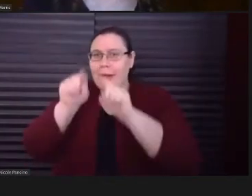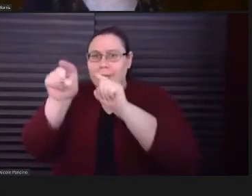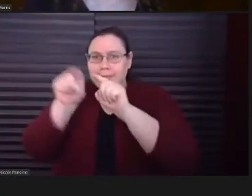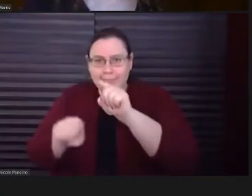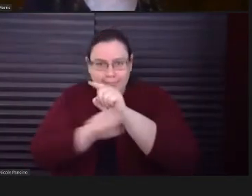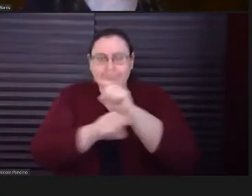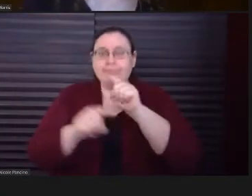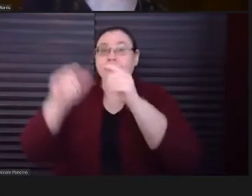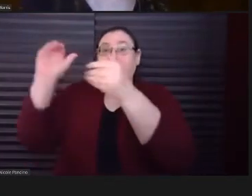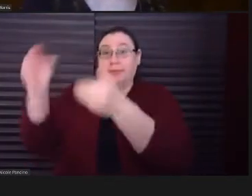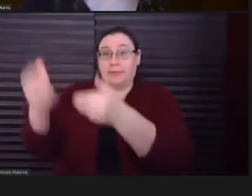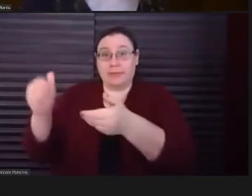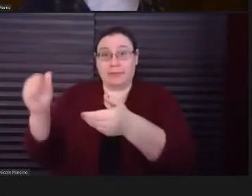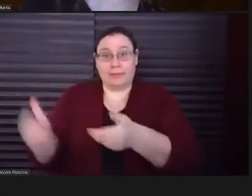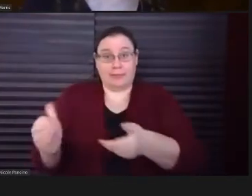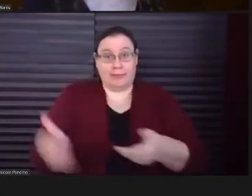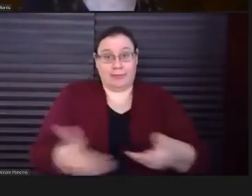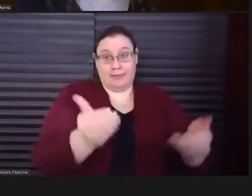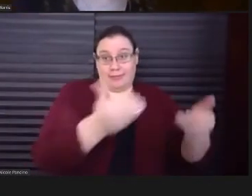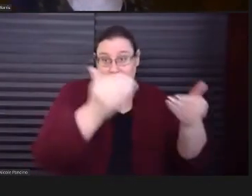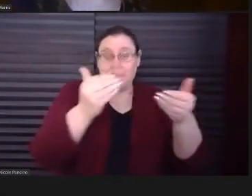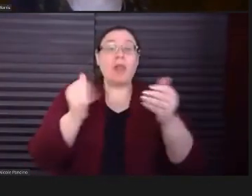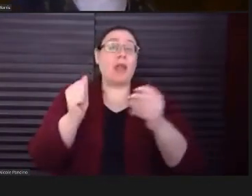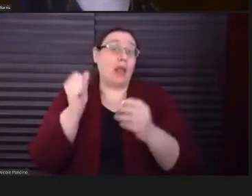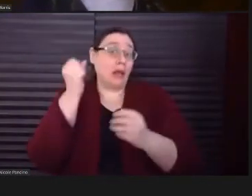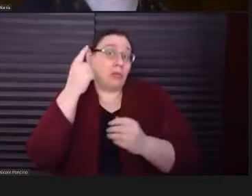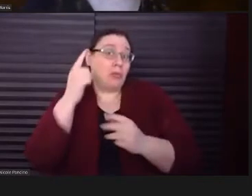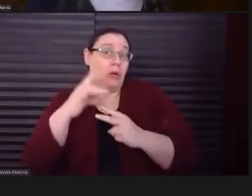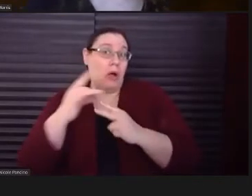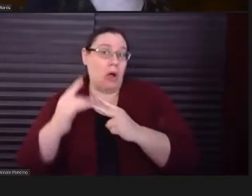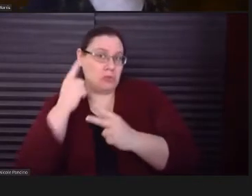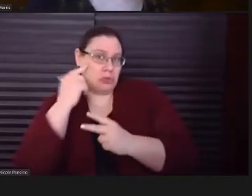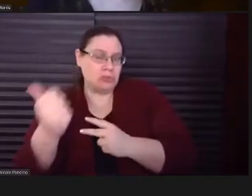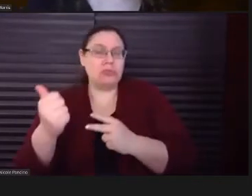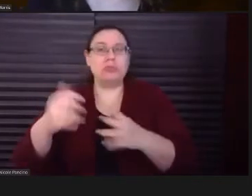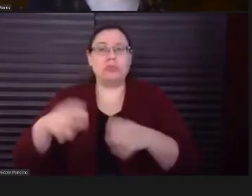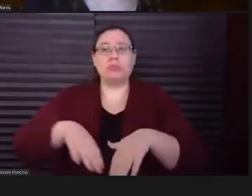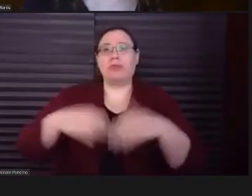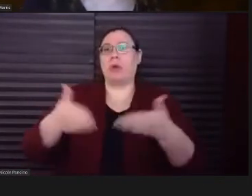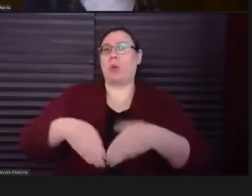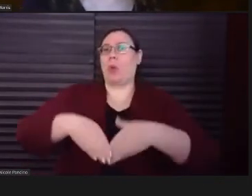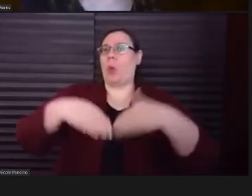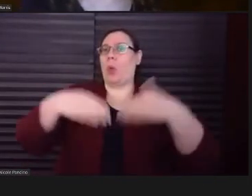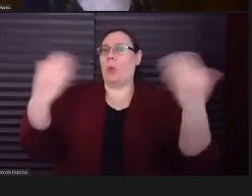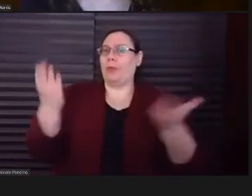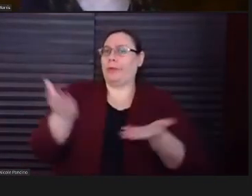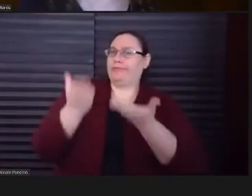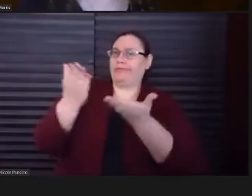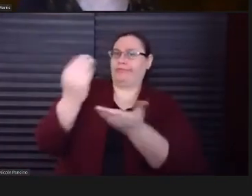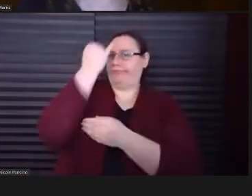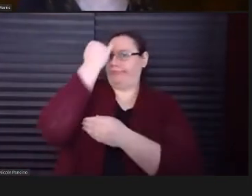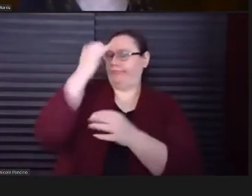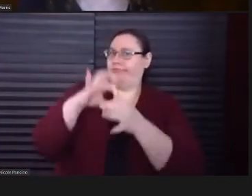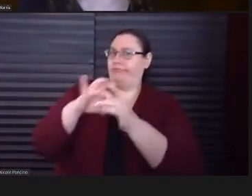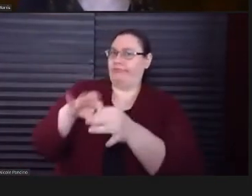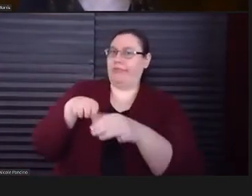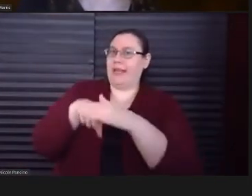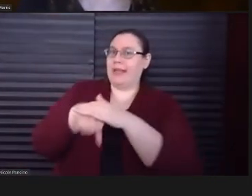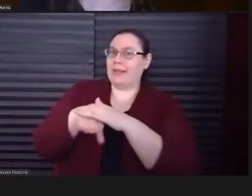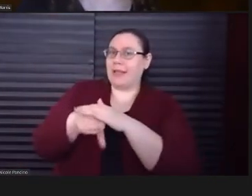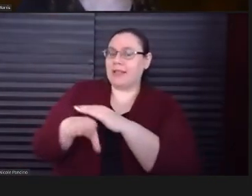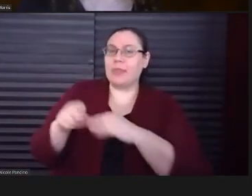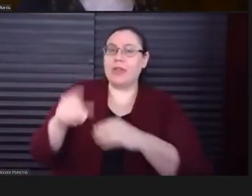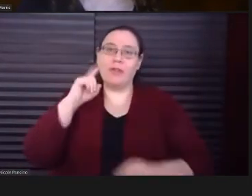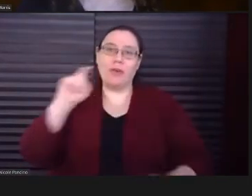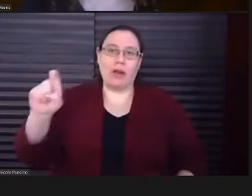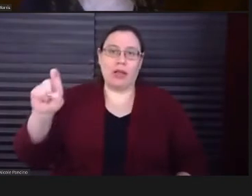introduce yourself and optionally provide an opening proposition on accessibility in XR,